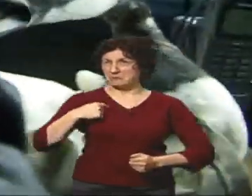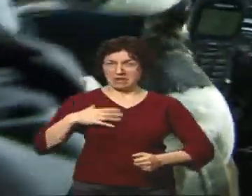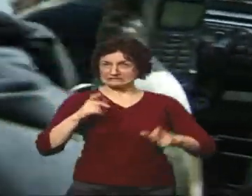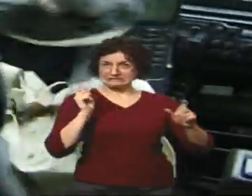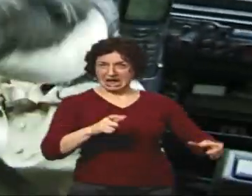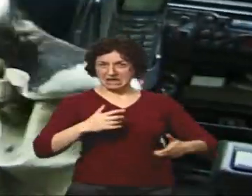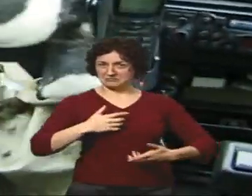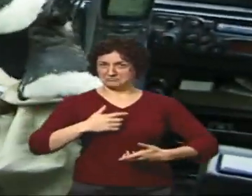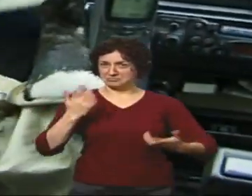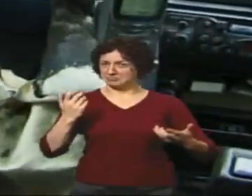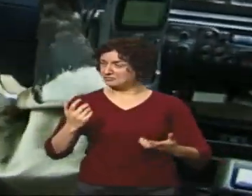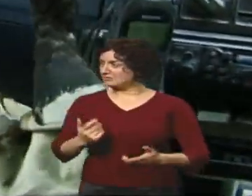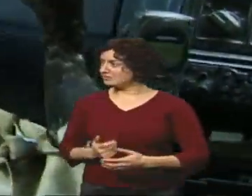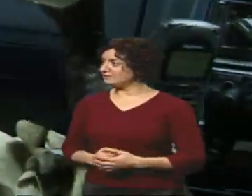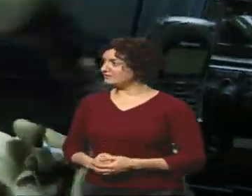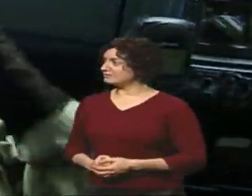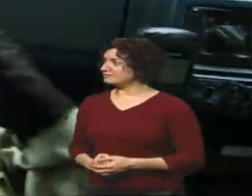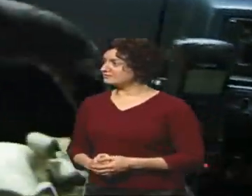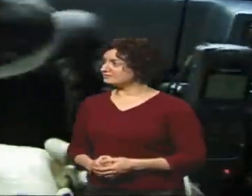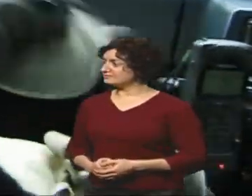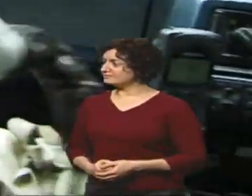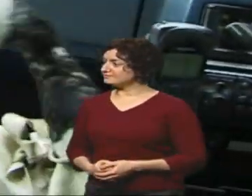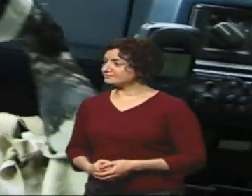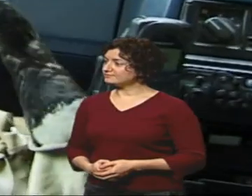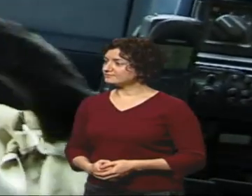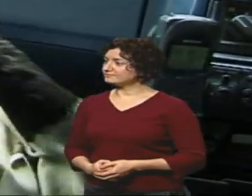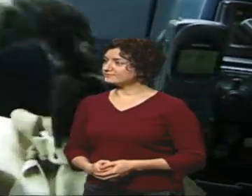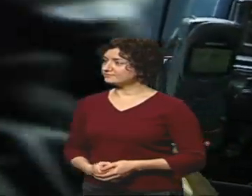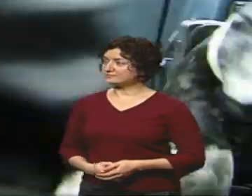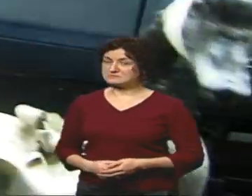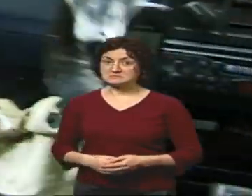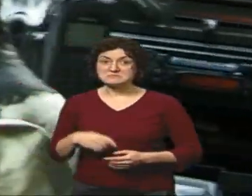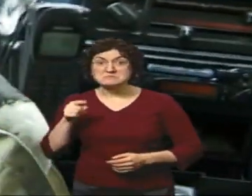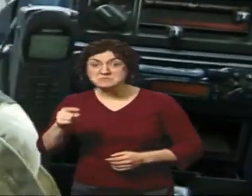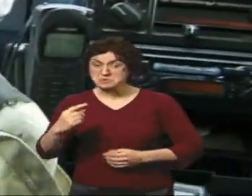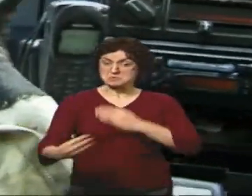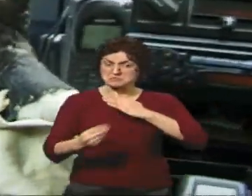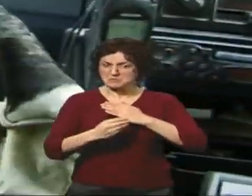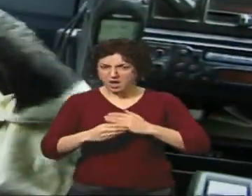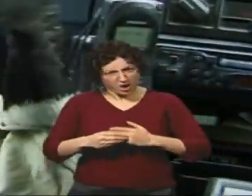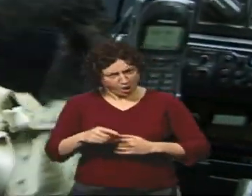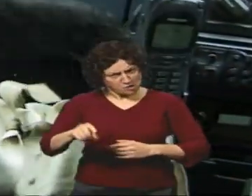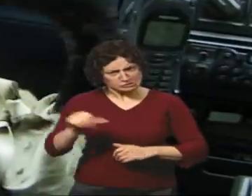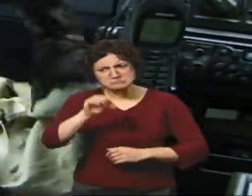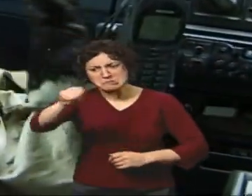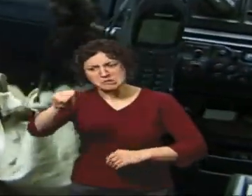am. Come on, You shouldn't have a peck at anybody. You should be pecking at the kids that put all the twine round your leg. That's right. We're the